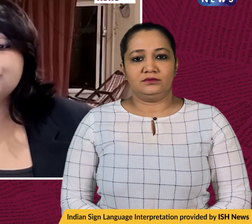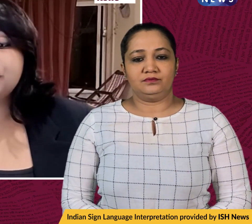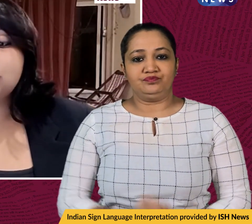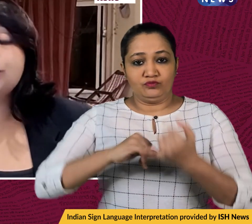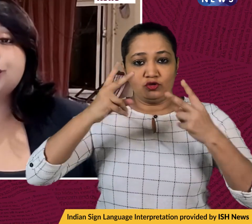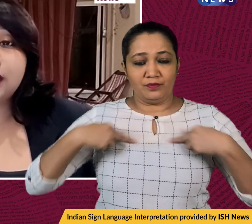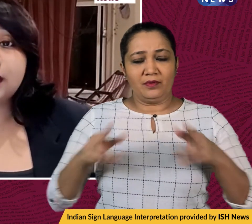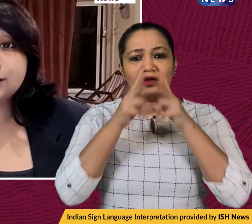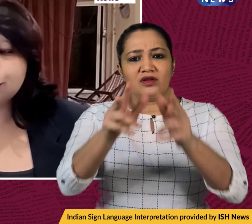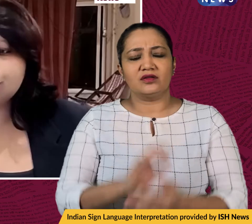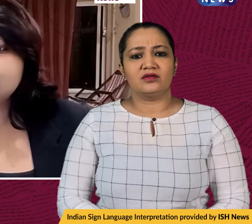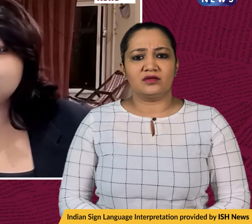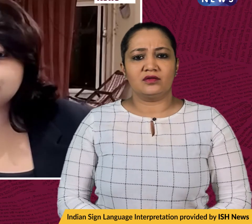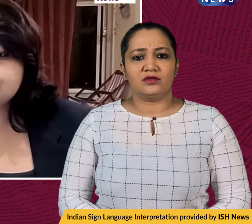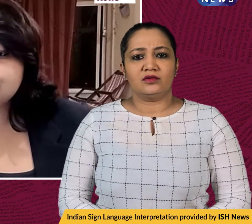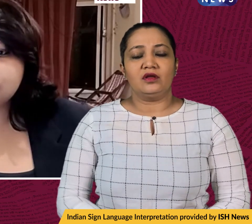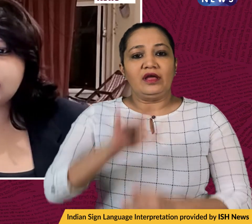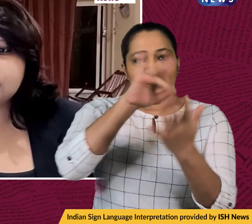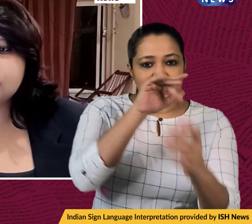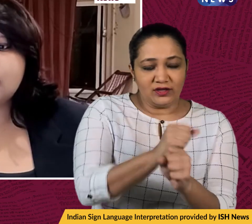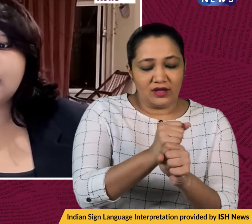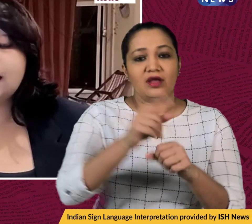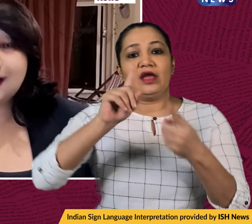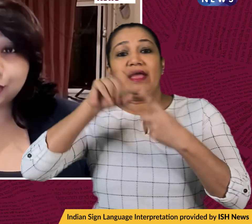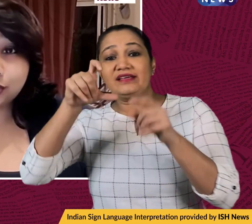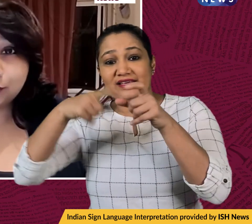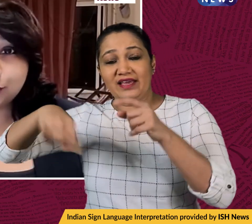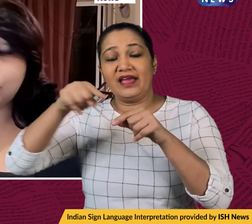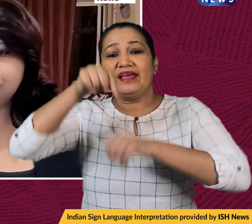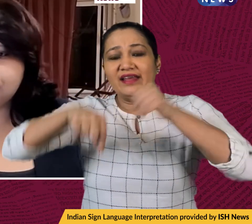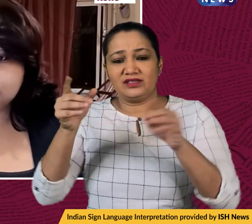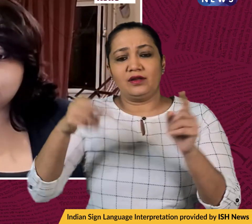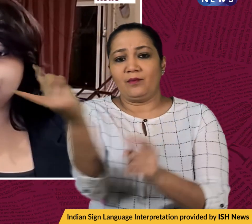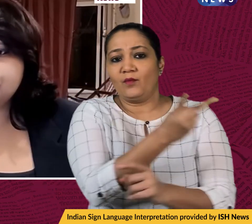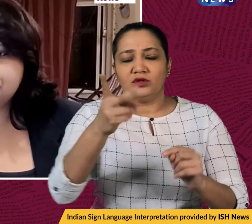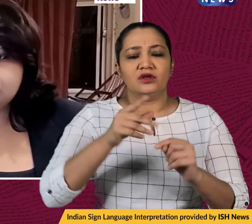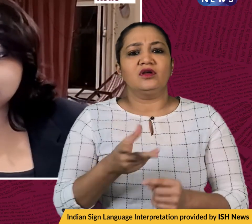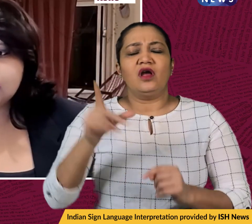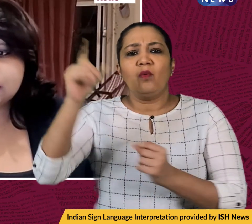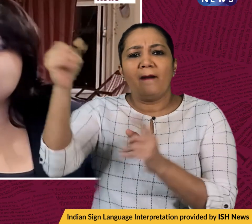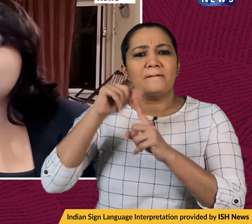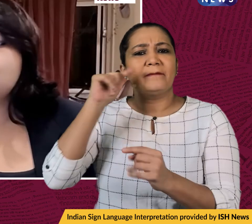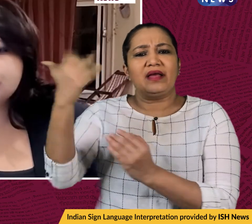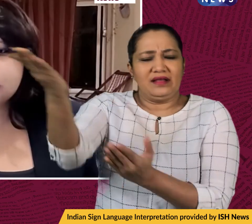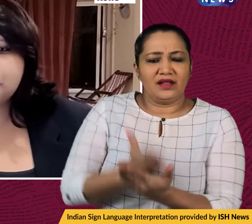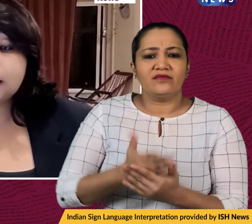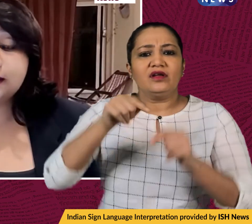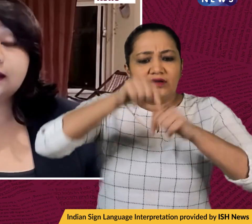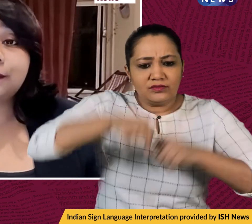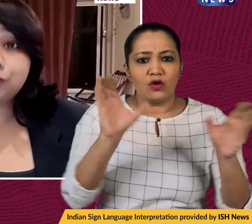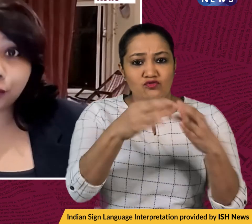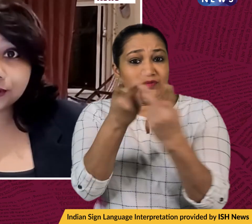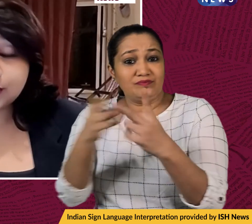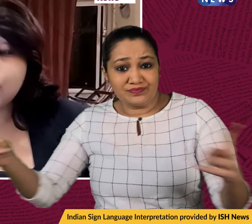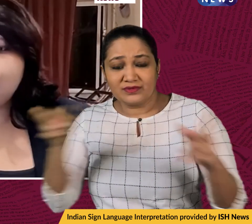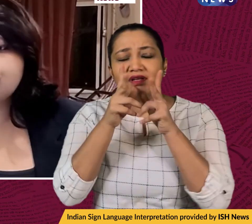Also, the Supreme Court today issued a notice to the Centre and Election Commission of India over a plea against political parties